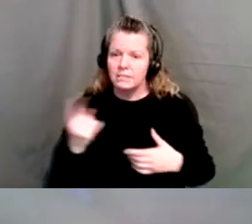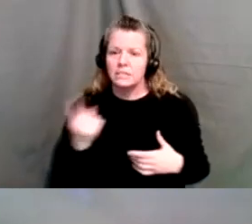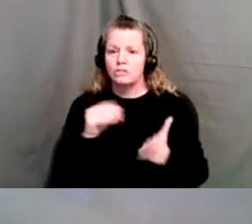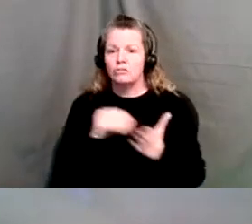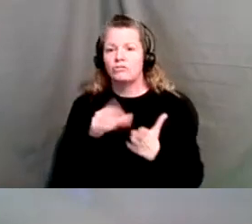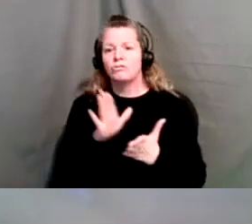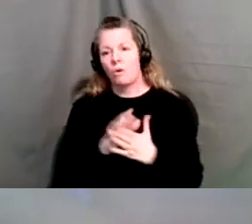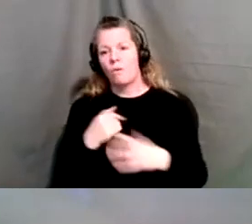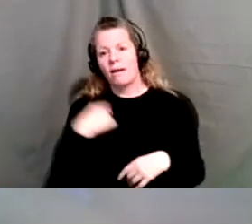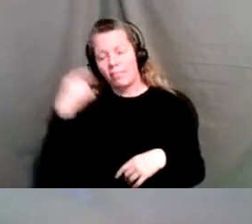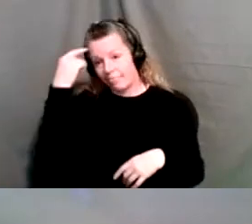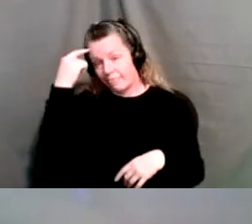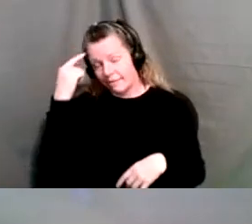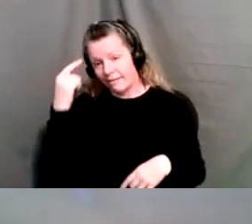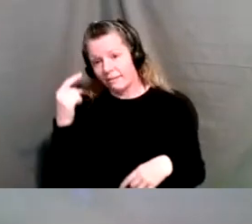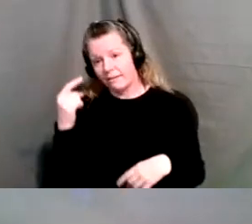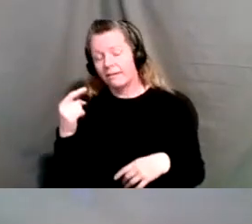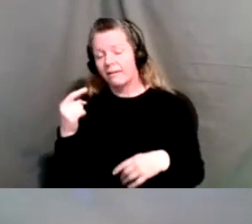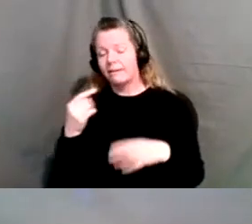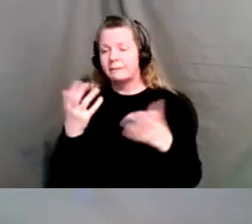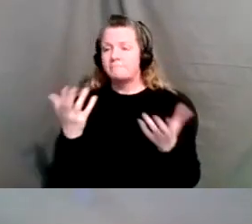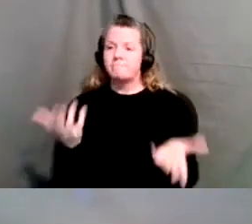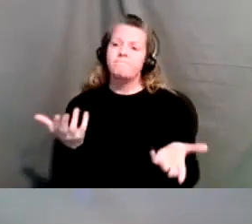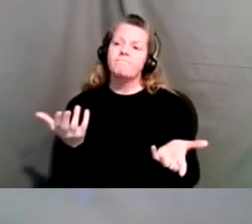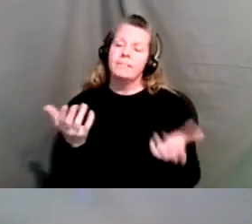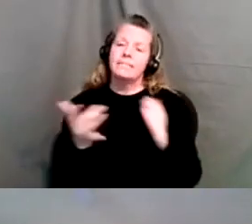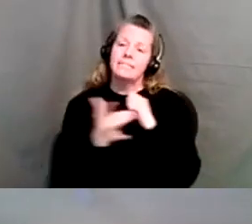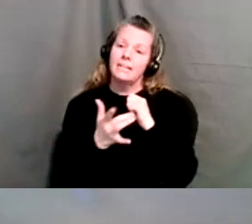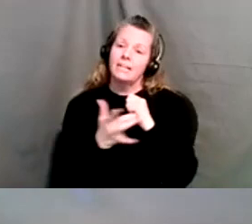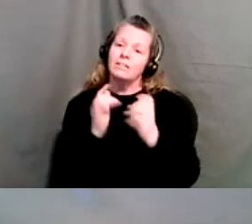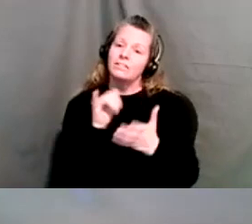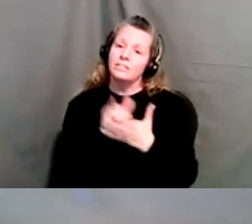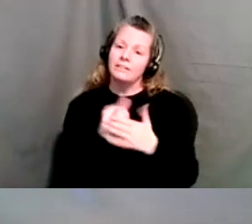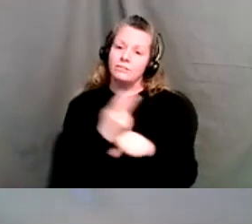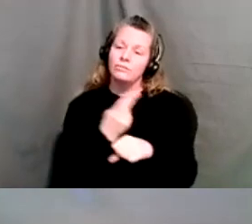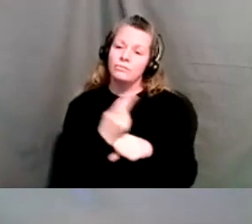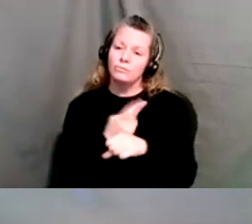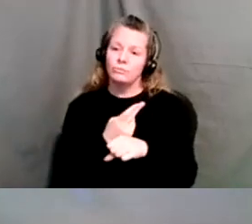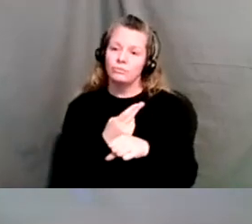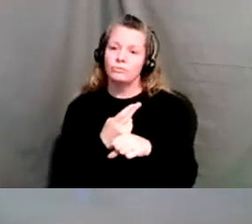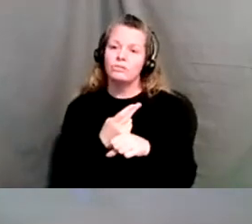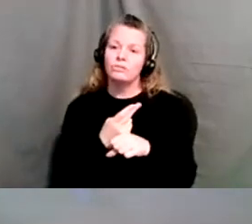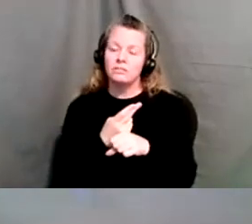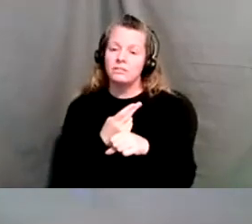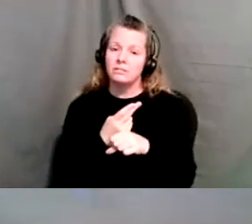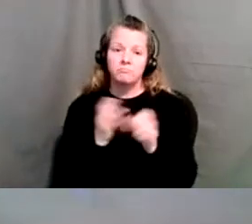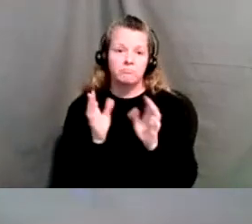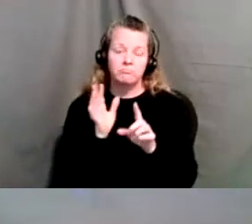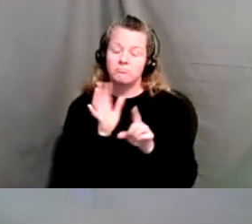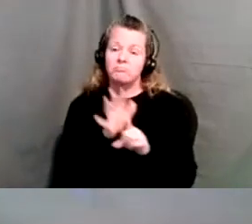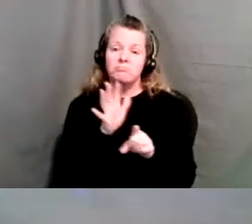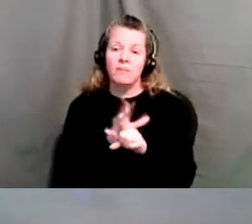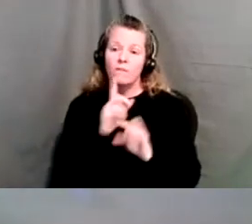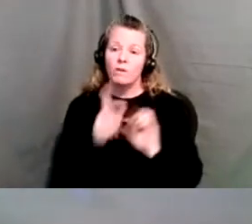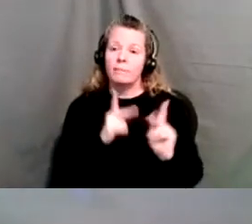think by and large, it's a technology that is used predominantly for people who are blind or